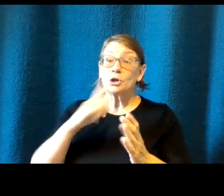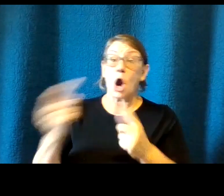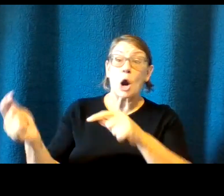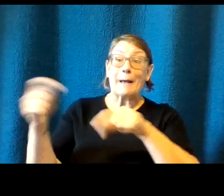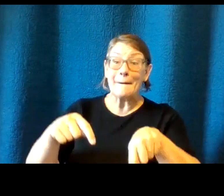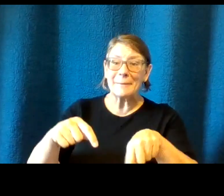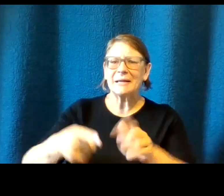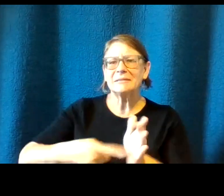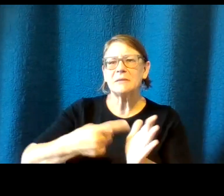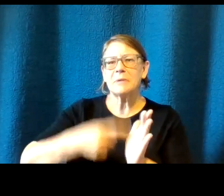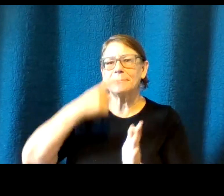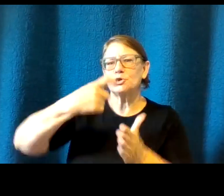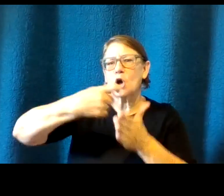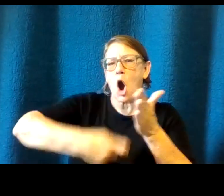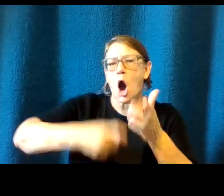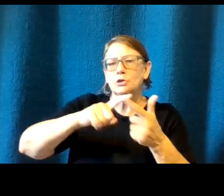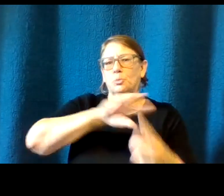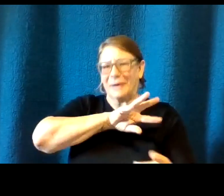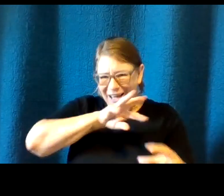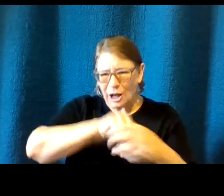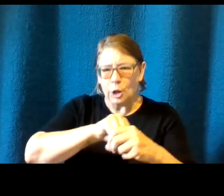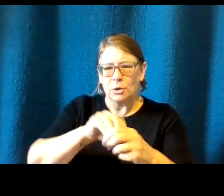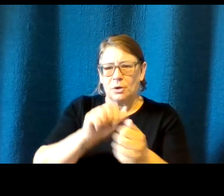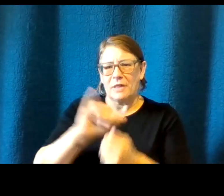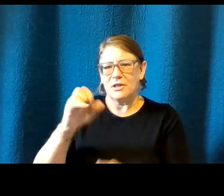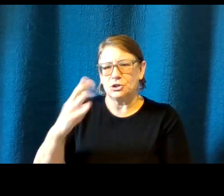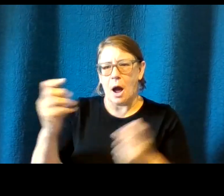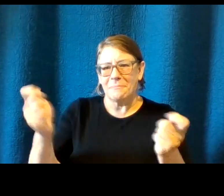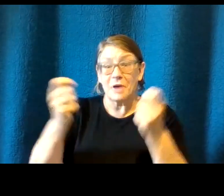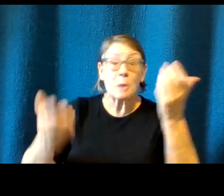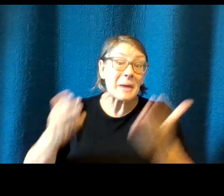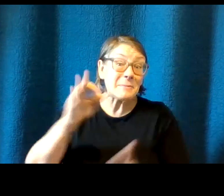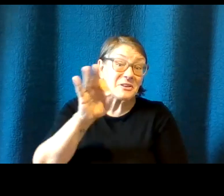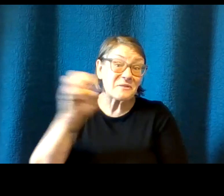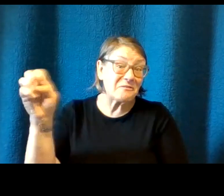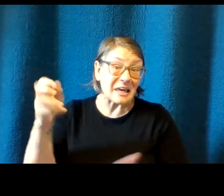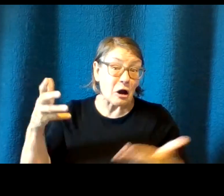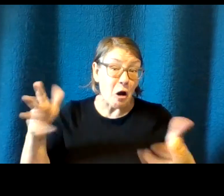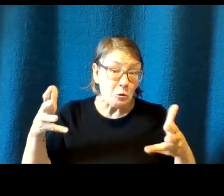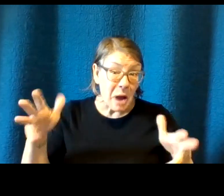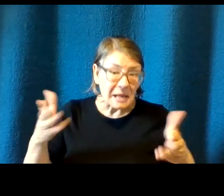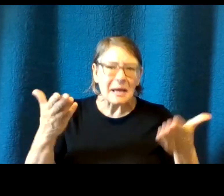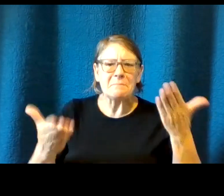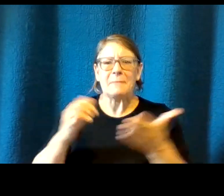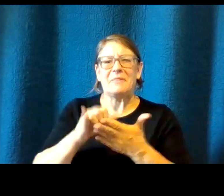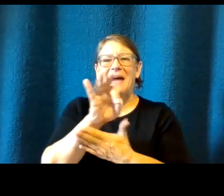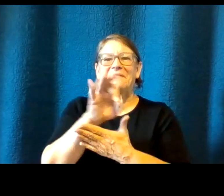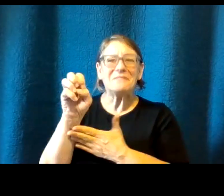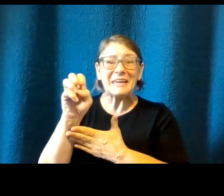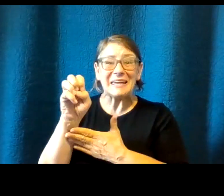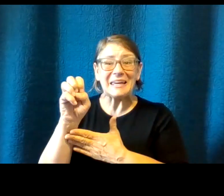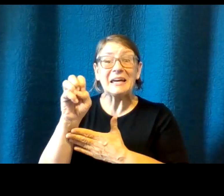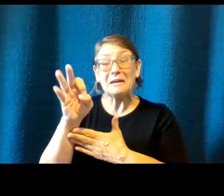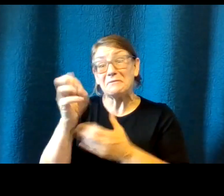to being a part of a job fair. So maybe there's a fee, and maybe that fee, that if there's